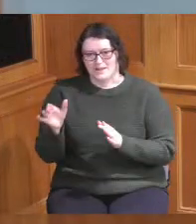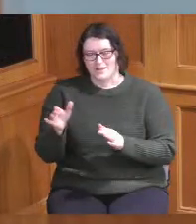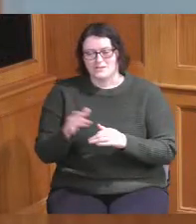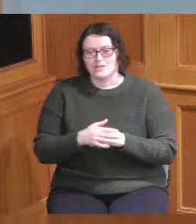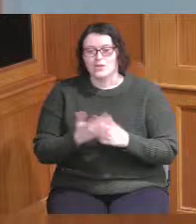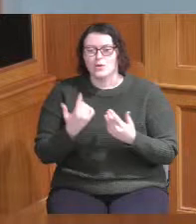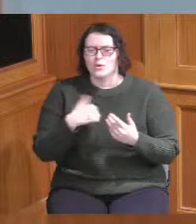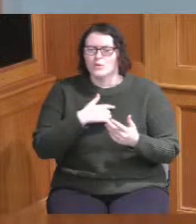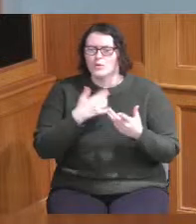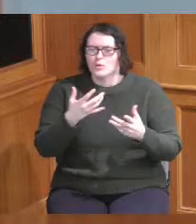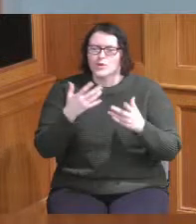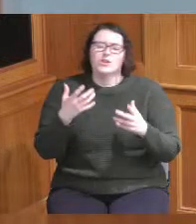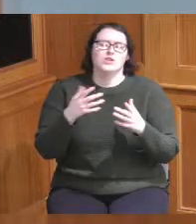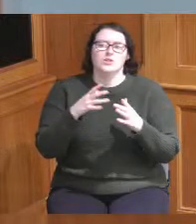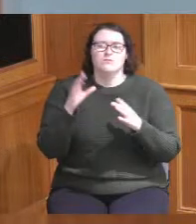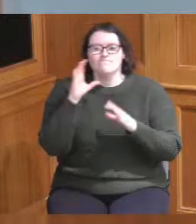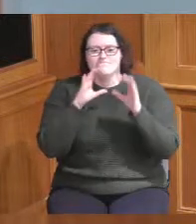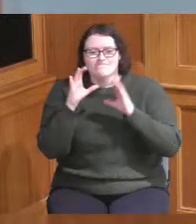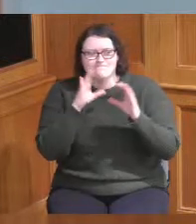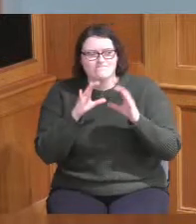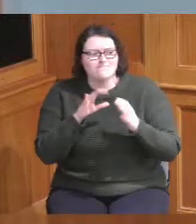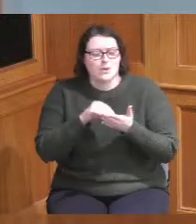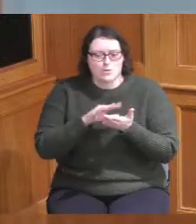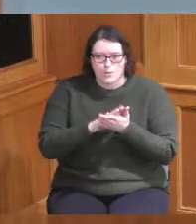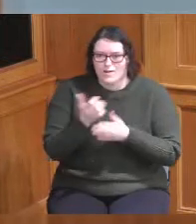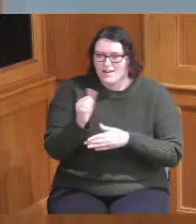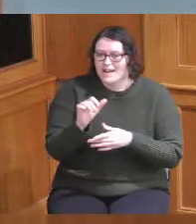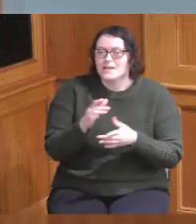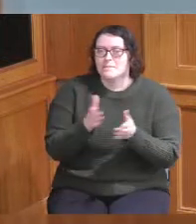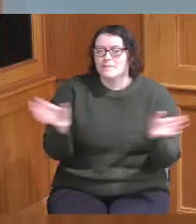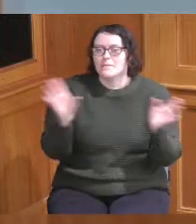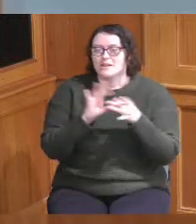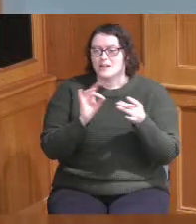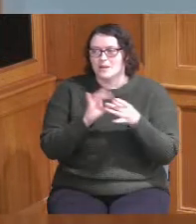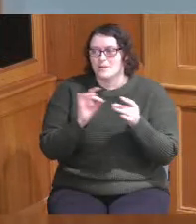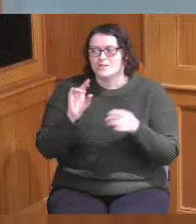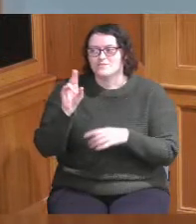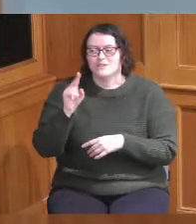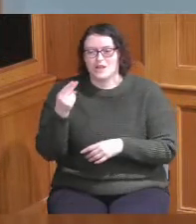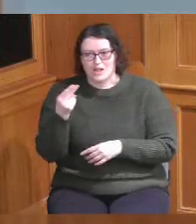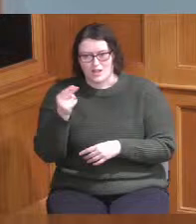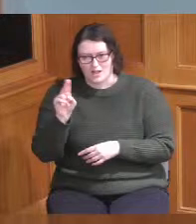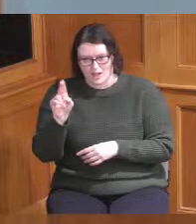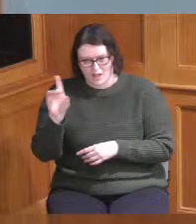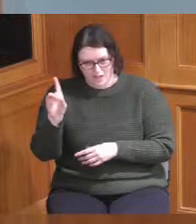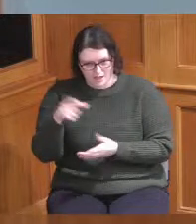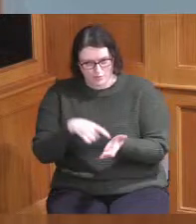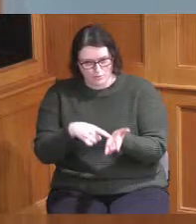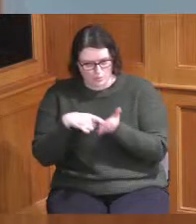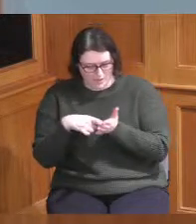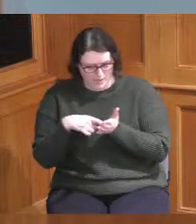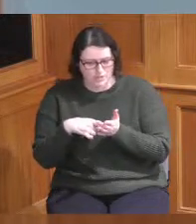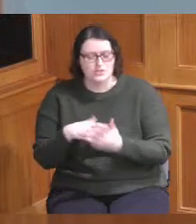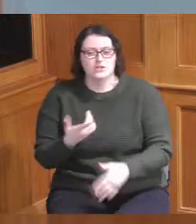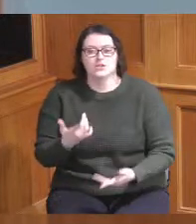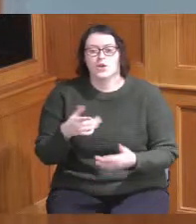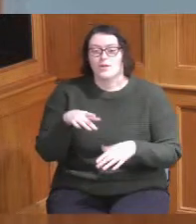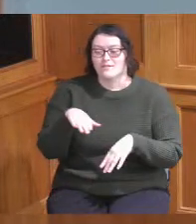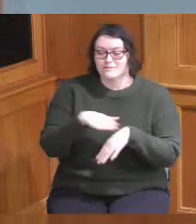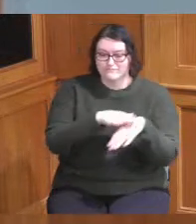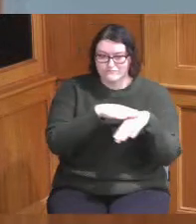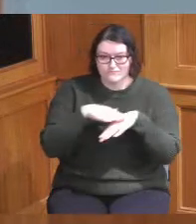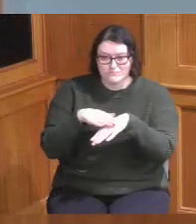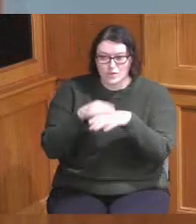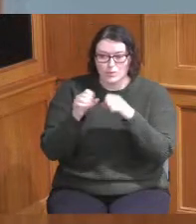to seek and record public comments as required by the U.S. Department of Housing and Urban Development. Notice of this hearing was advertised